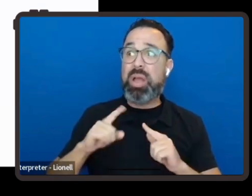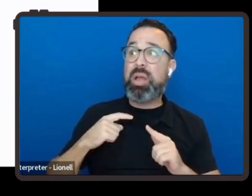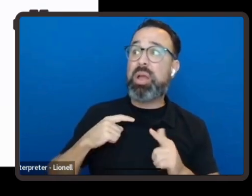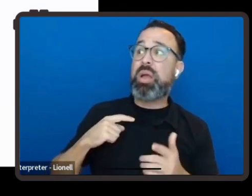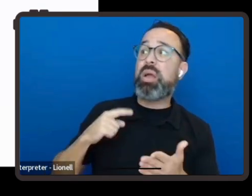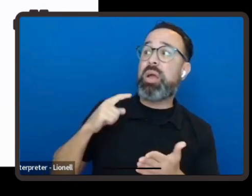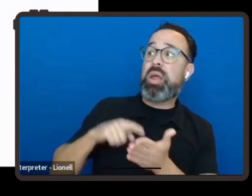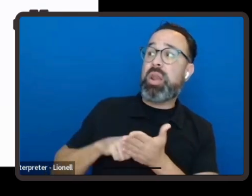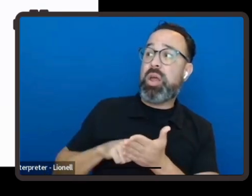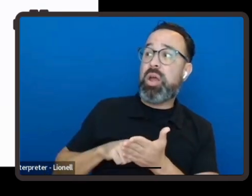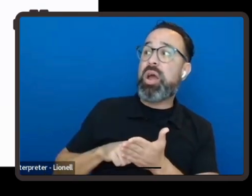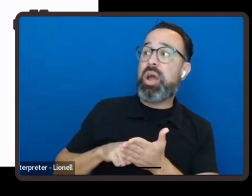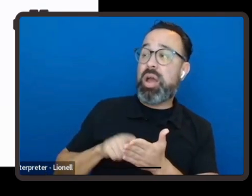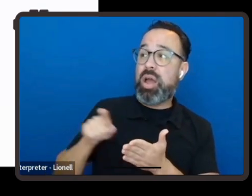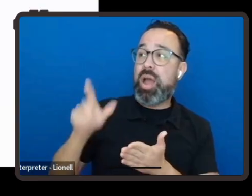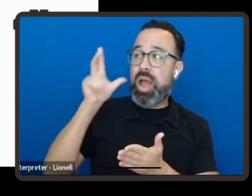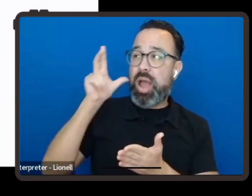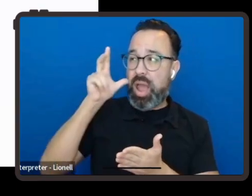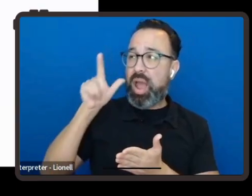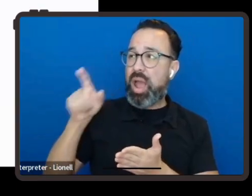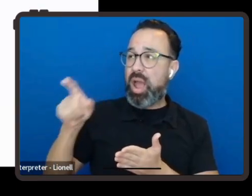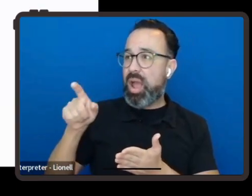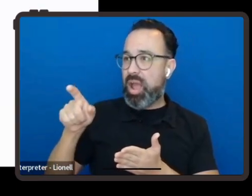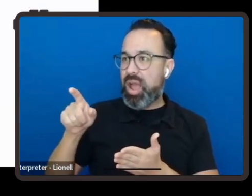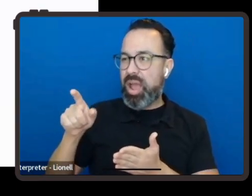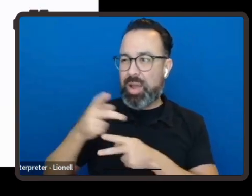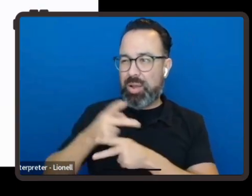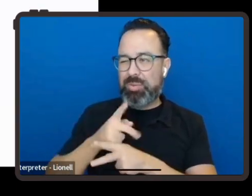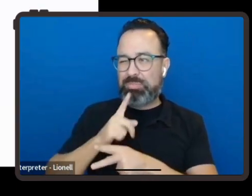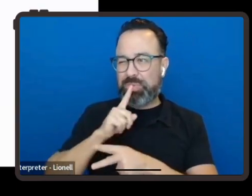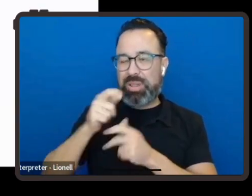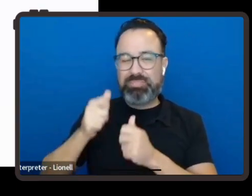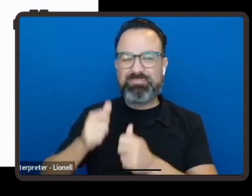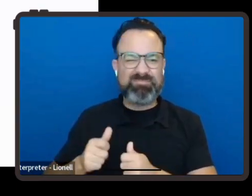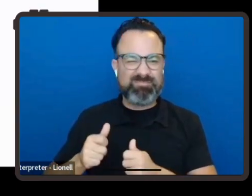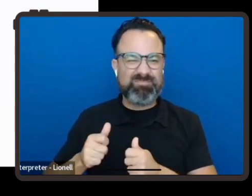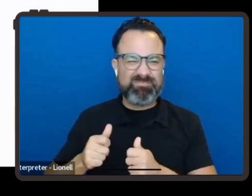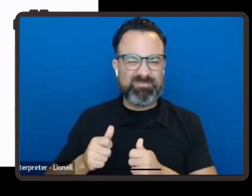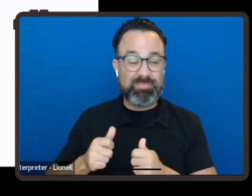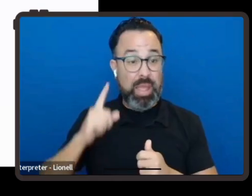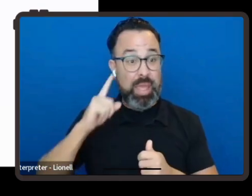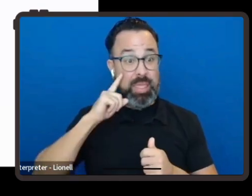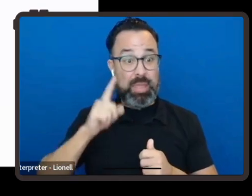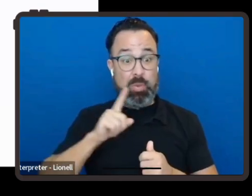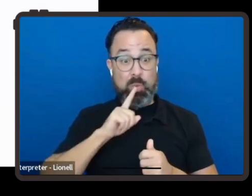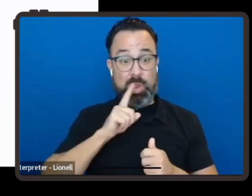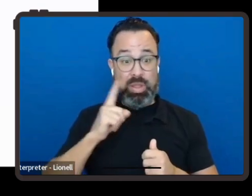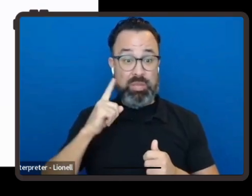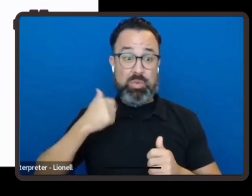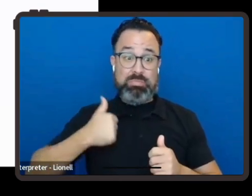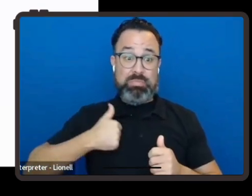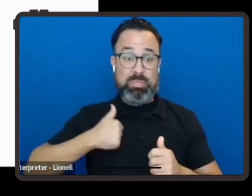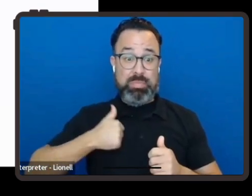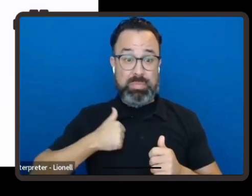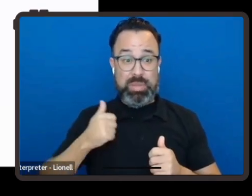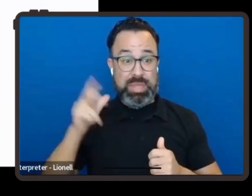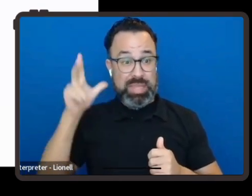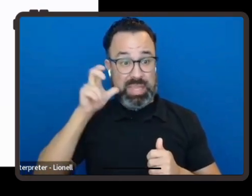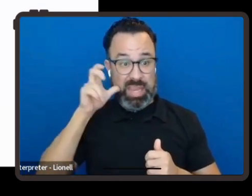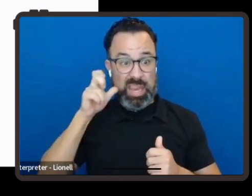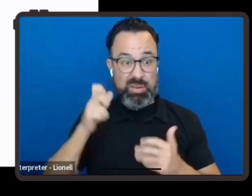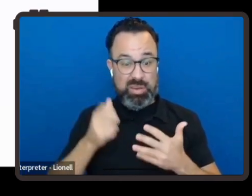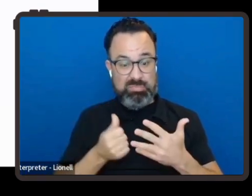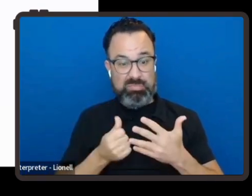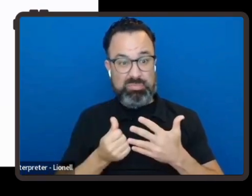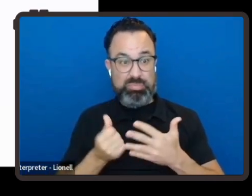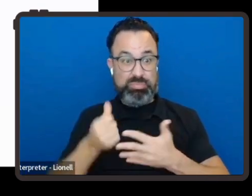So my feeling is that hearing should actually be among the top three topics. Yeah.